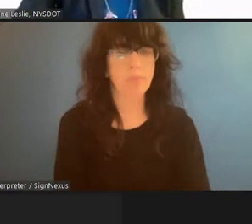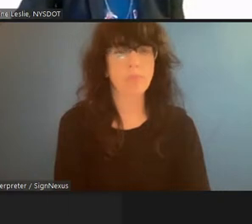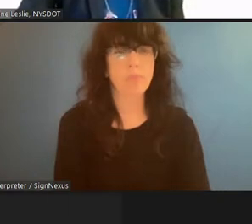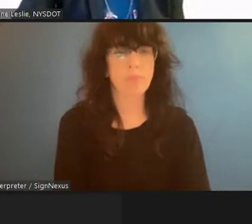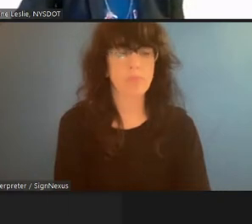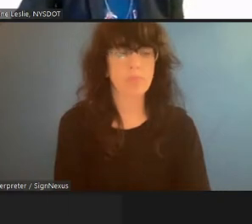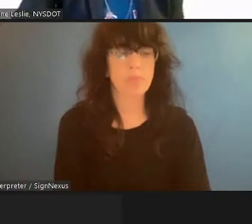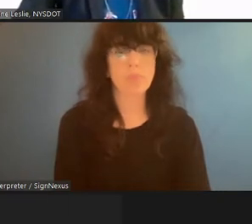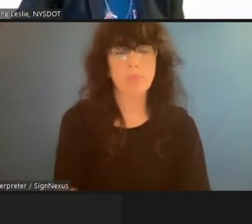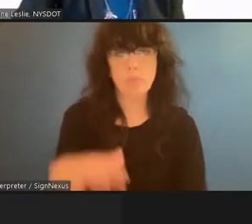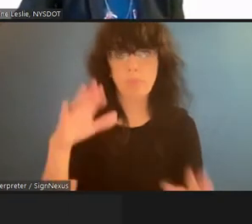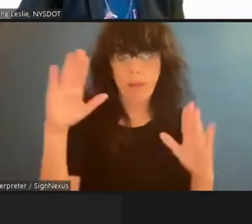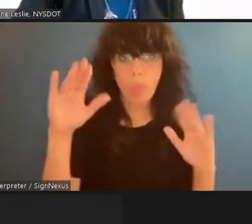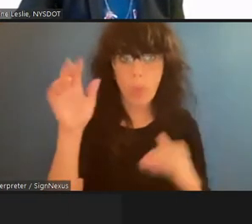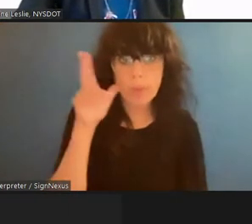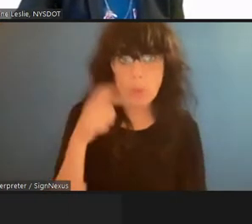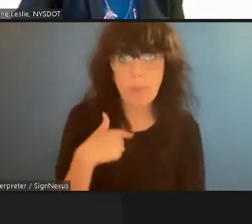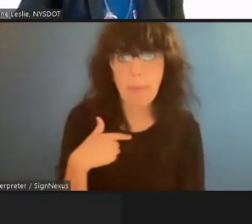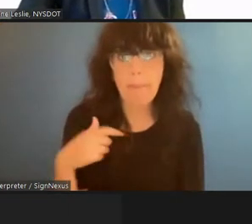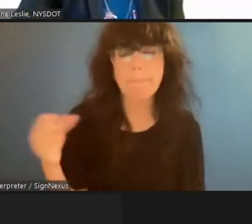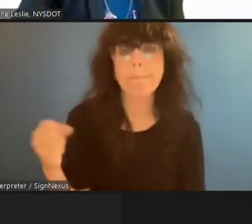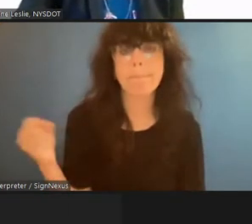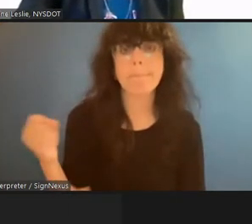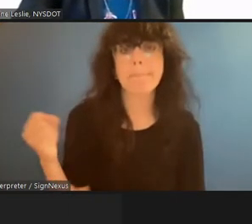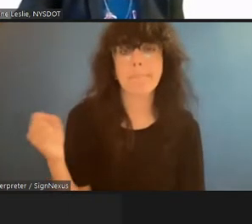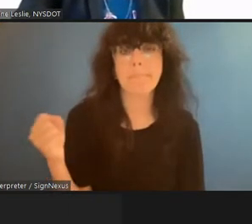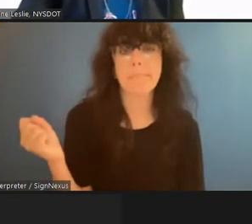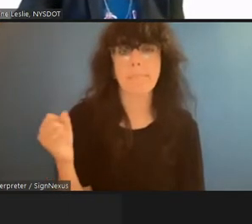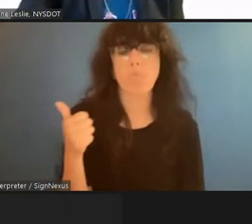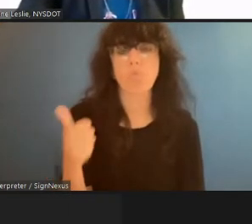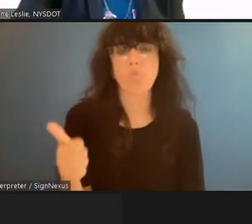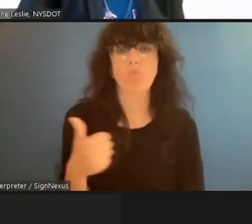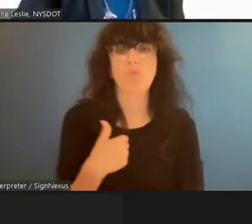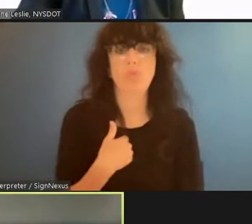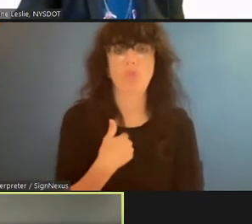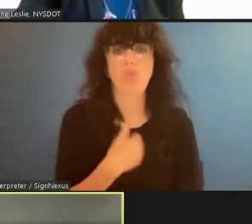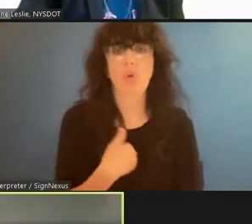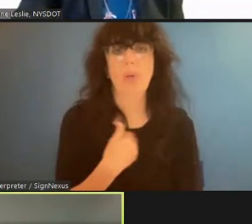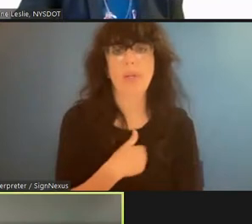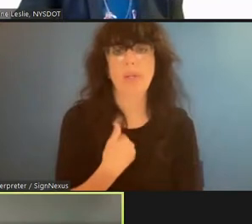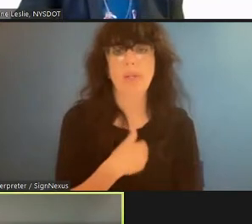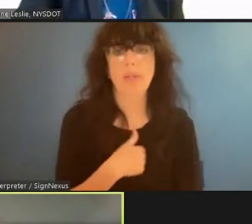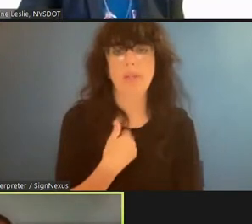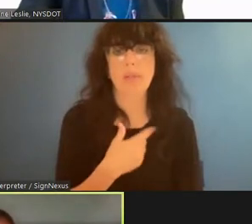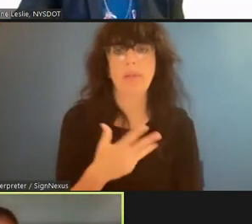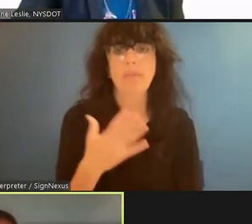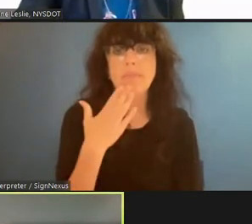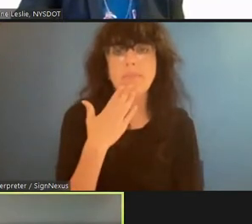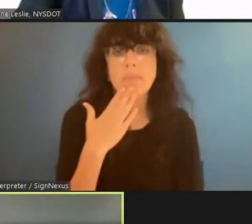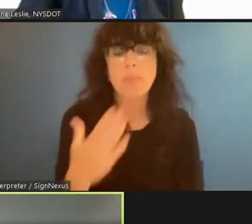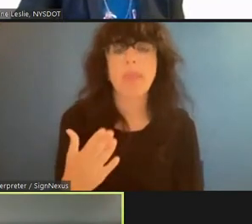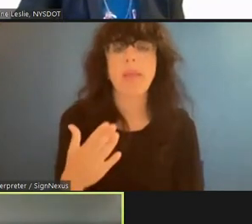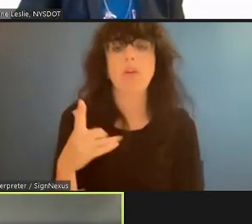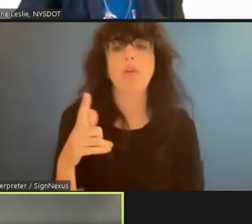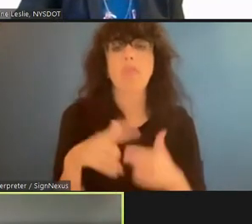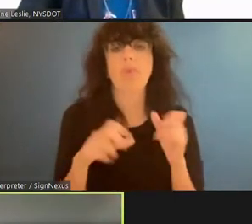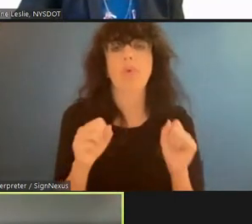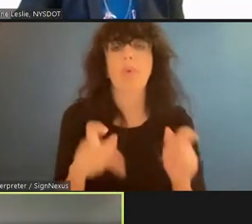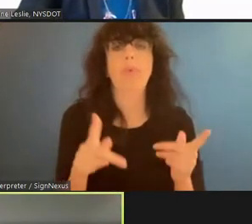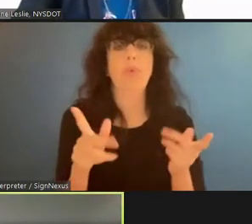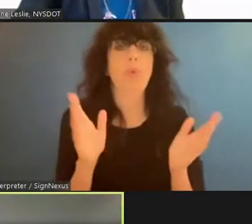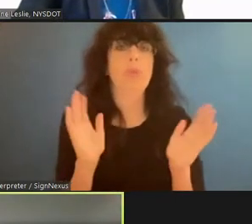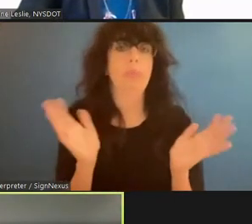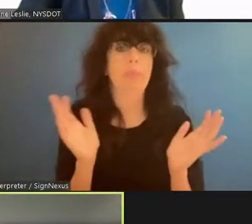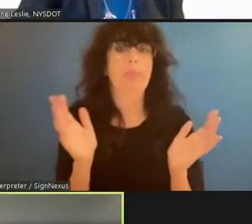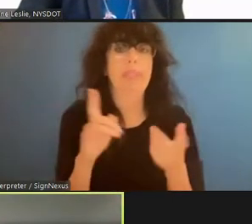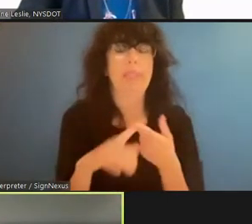yes hello can you hear me yes we can okay sorry i'm sorry about that um thank you for the opportunity to speak um i